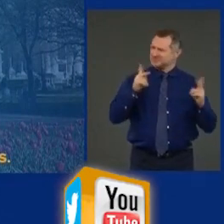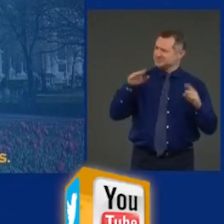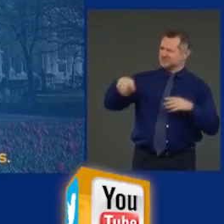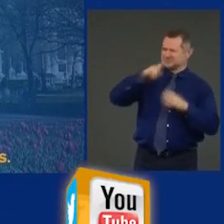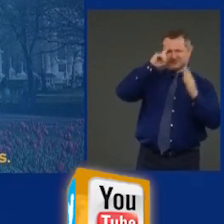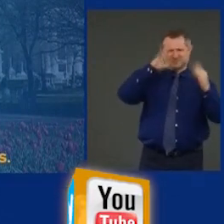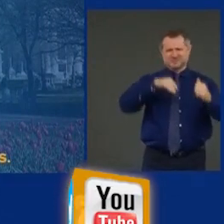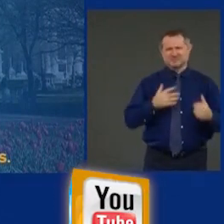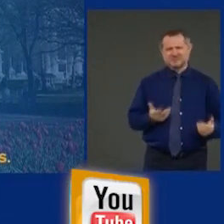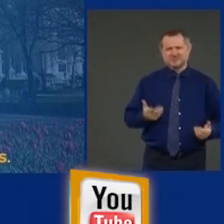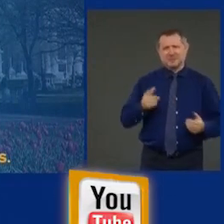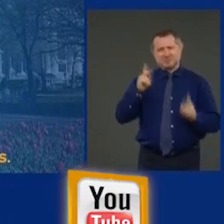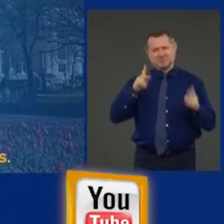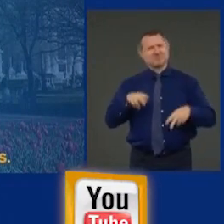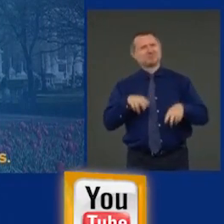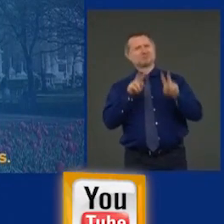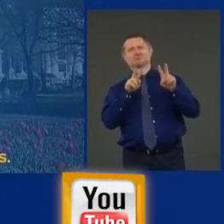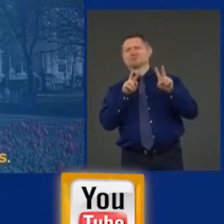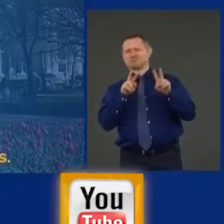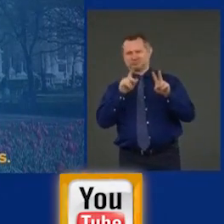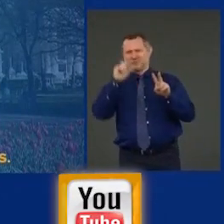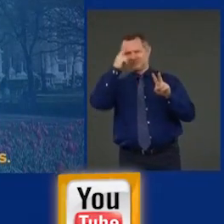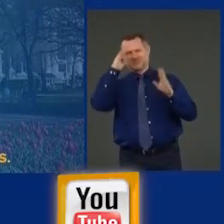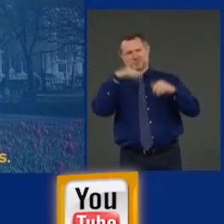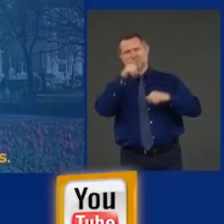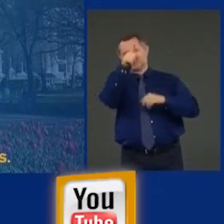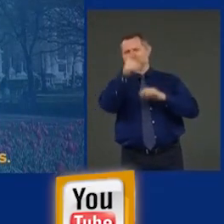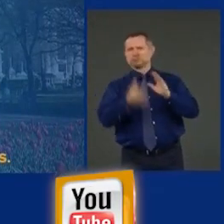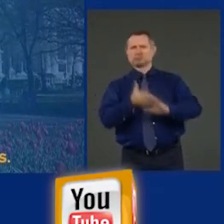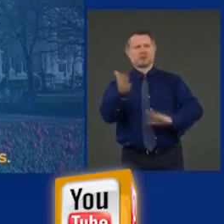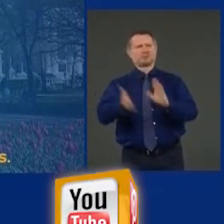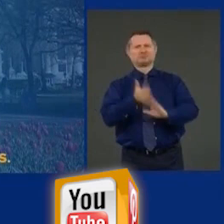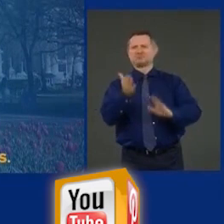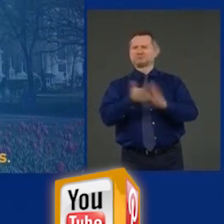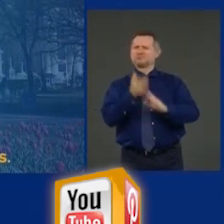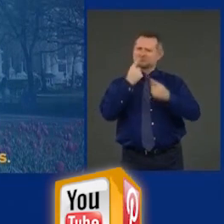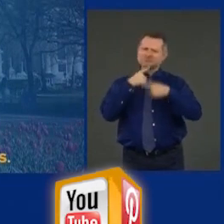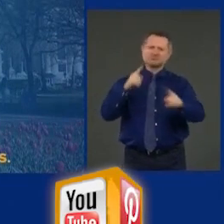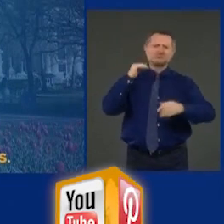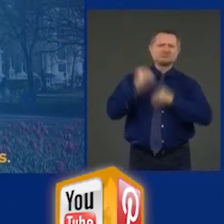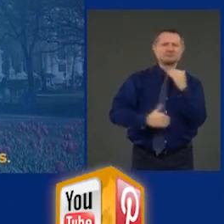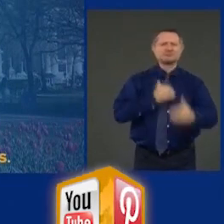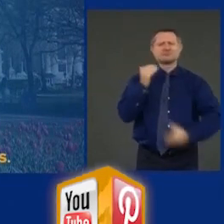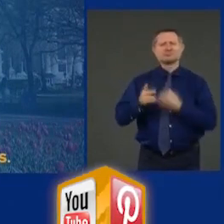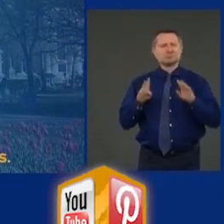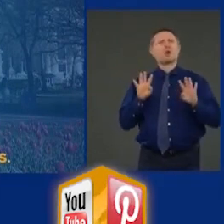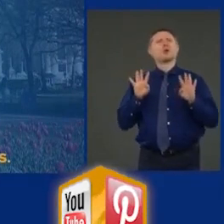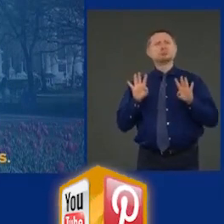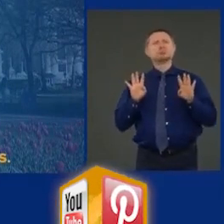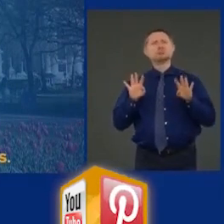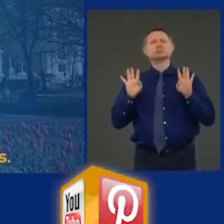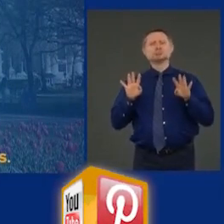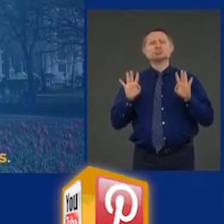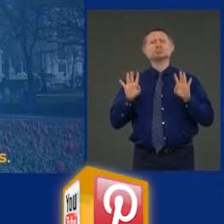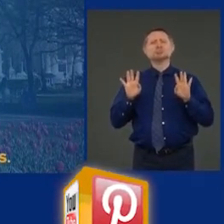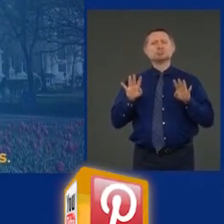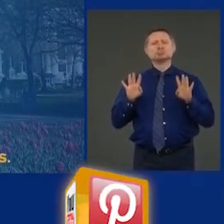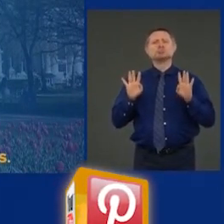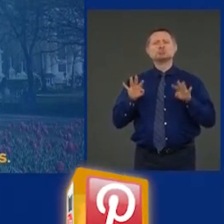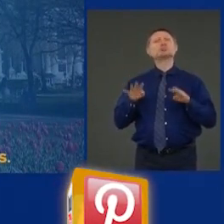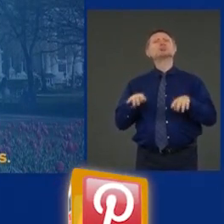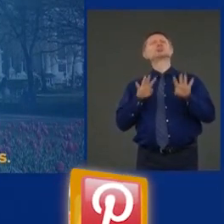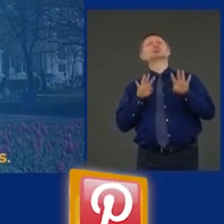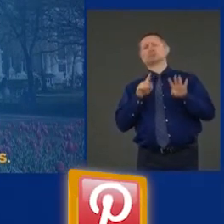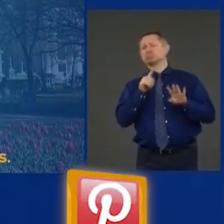people expect government to work now. You see how engaged people are, how they're